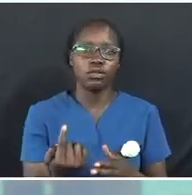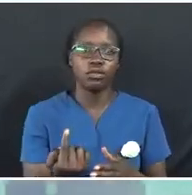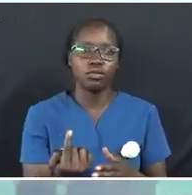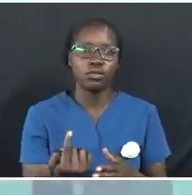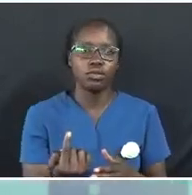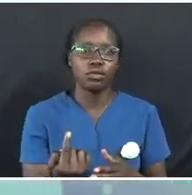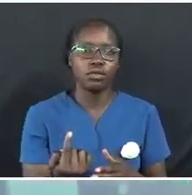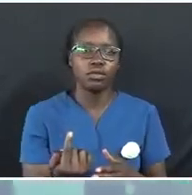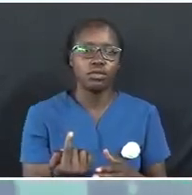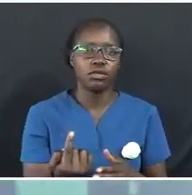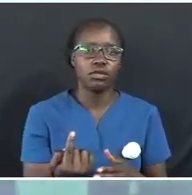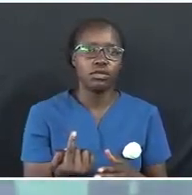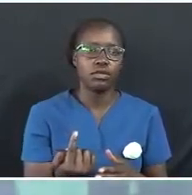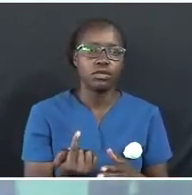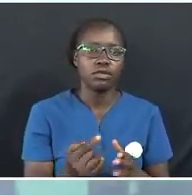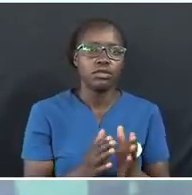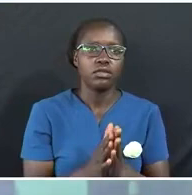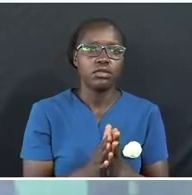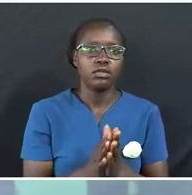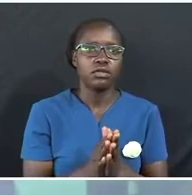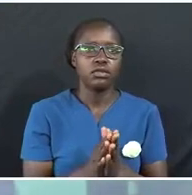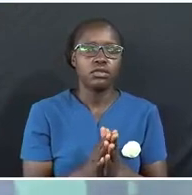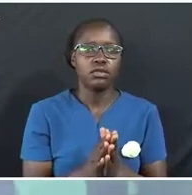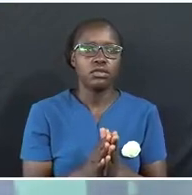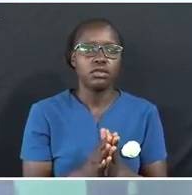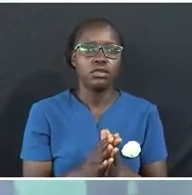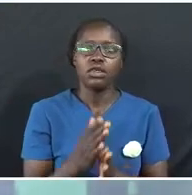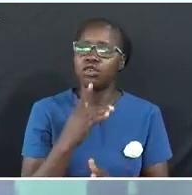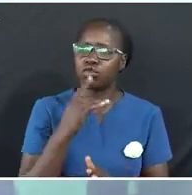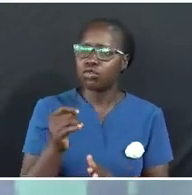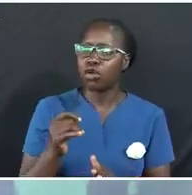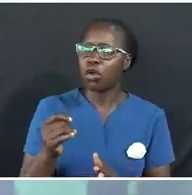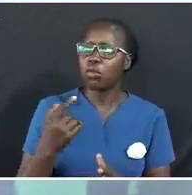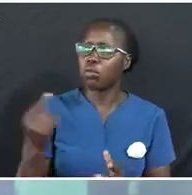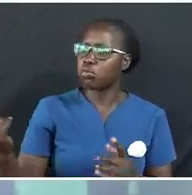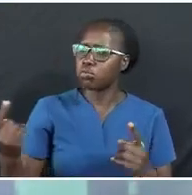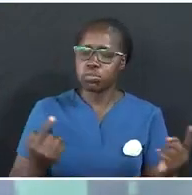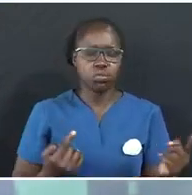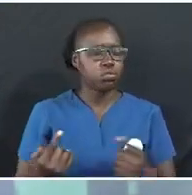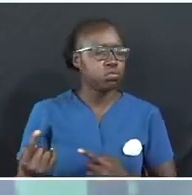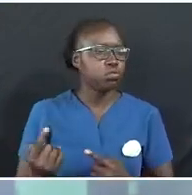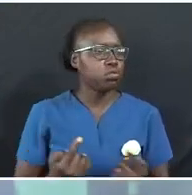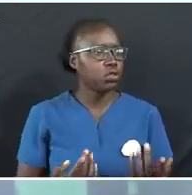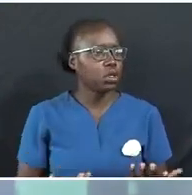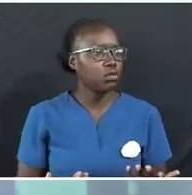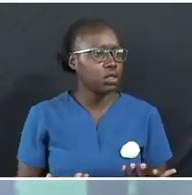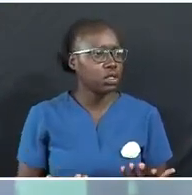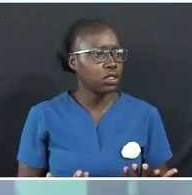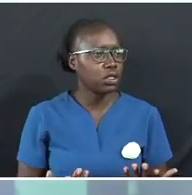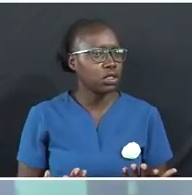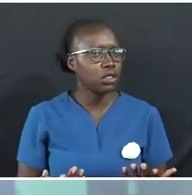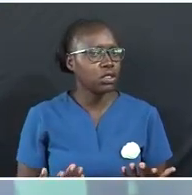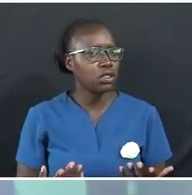what's here in the scriptures. So those people who have come only 1 hour, just start from there.